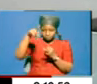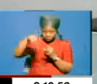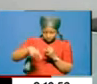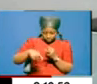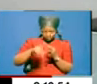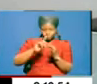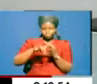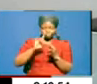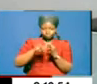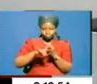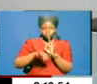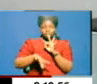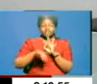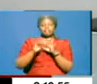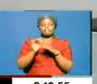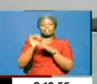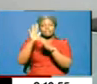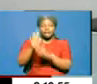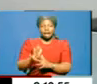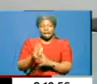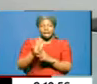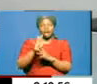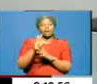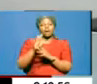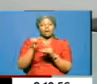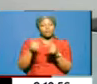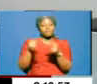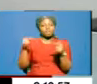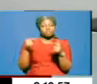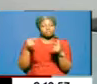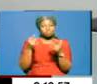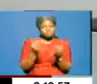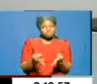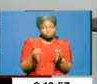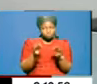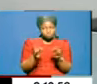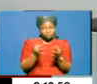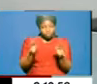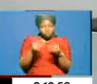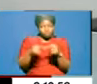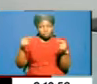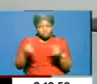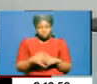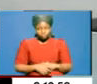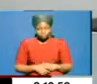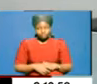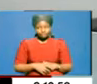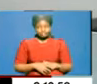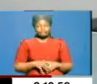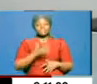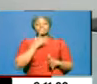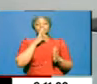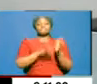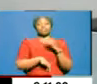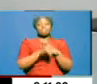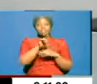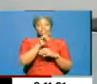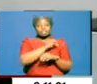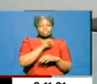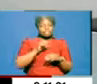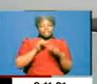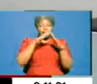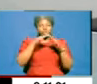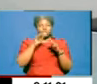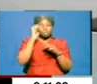of official opposition. The bill further proposes that the loser in the State House contest be directly nominated to